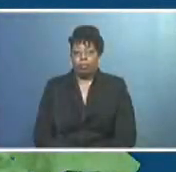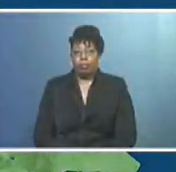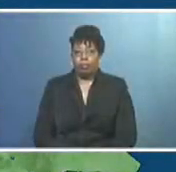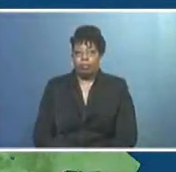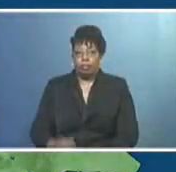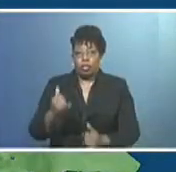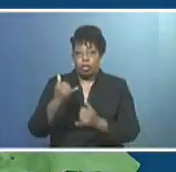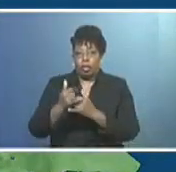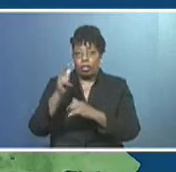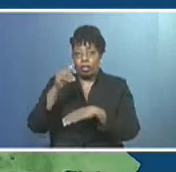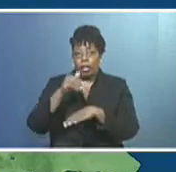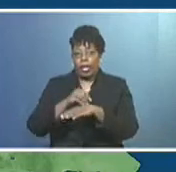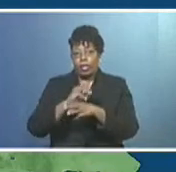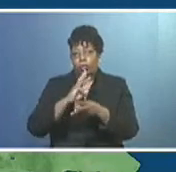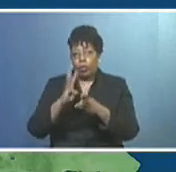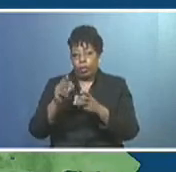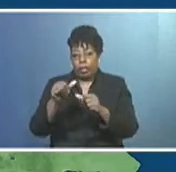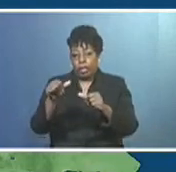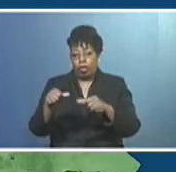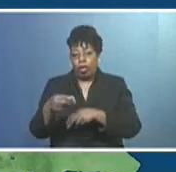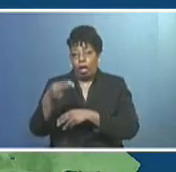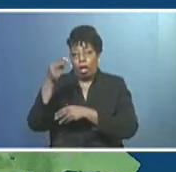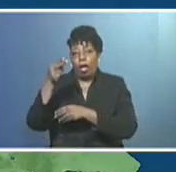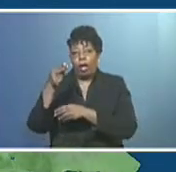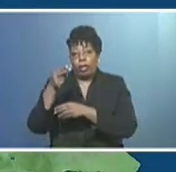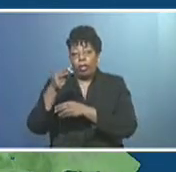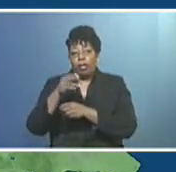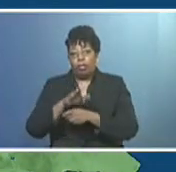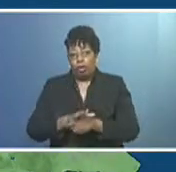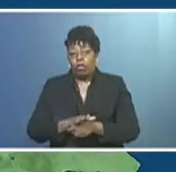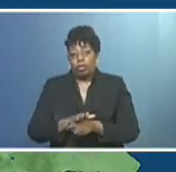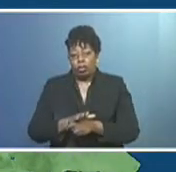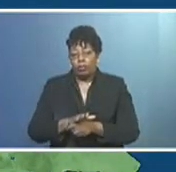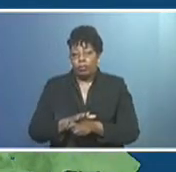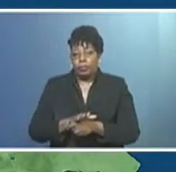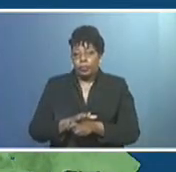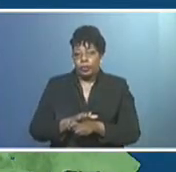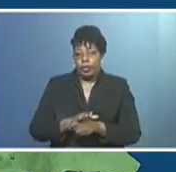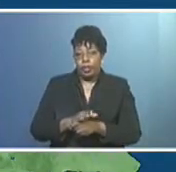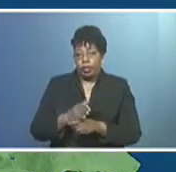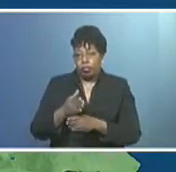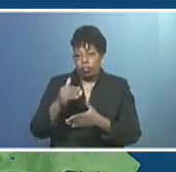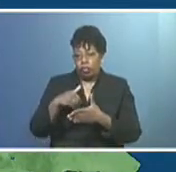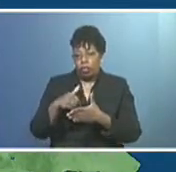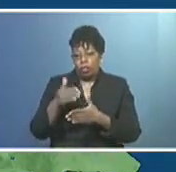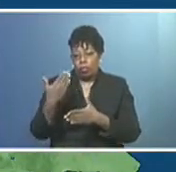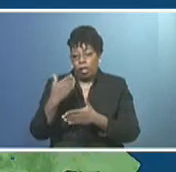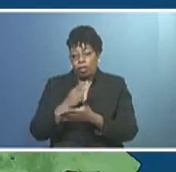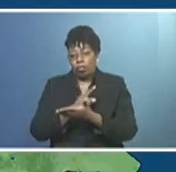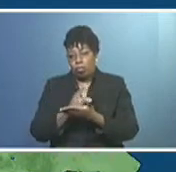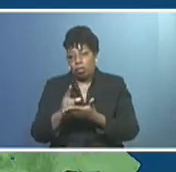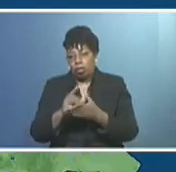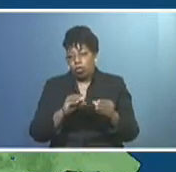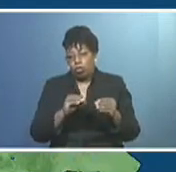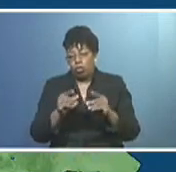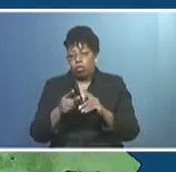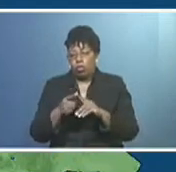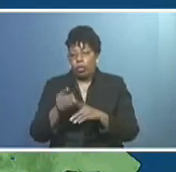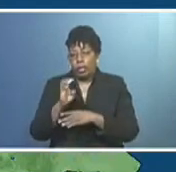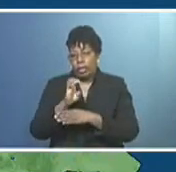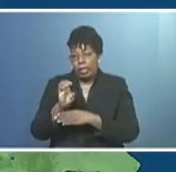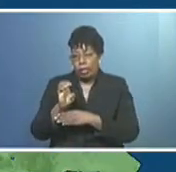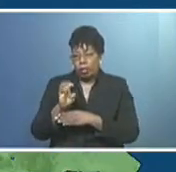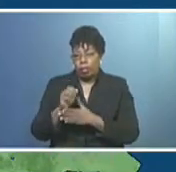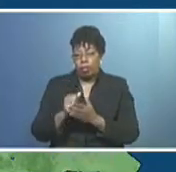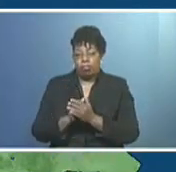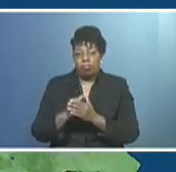In our final look at weather, that area of high pressure which influenced our weather for the last week or so will slowly start to move towards the east, and that will